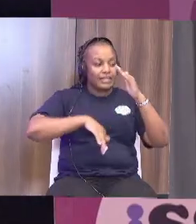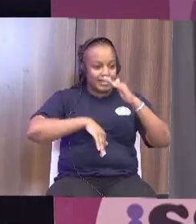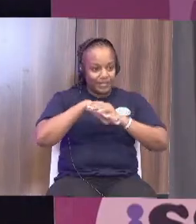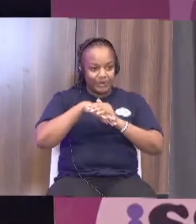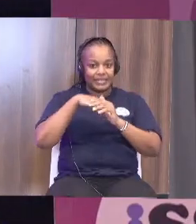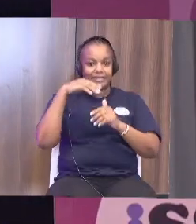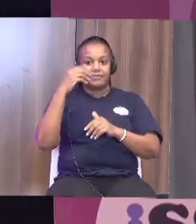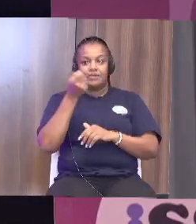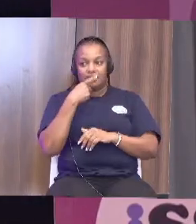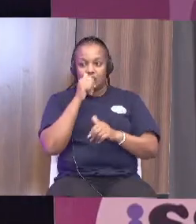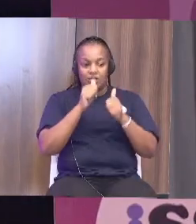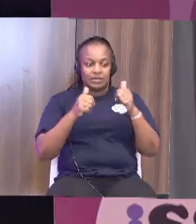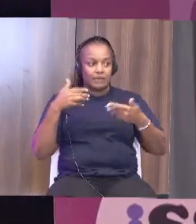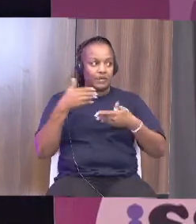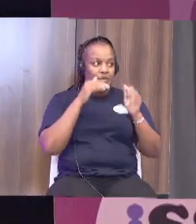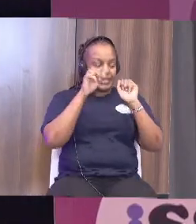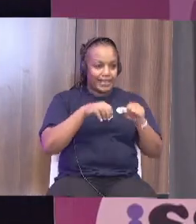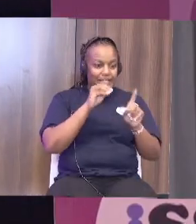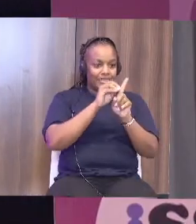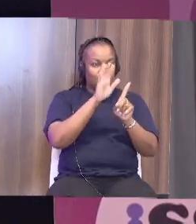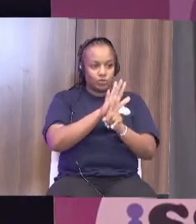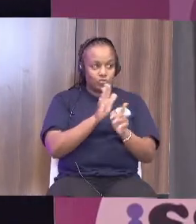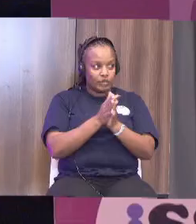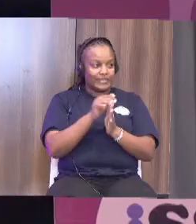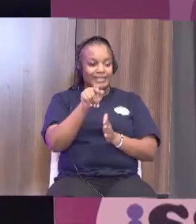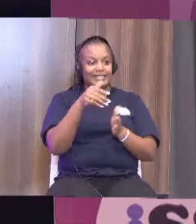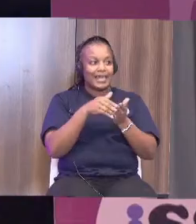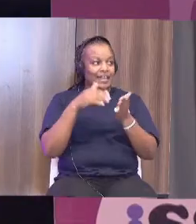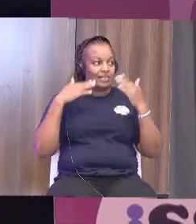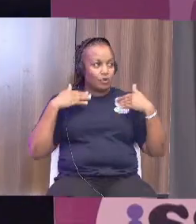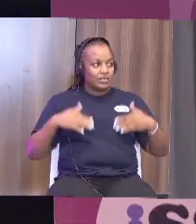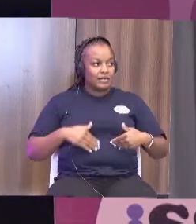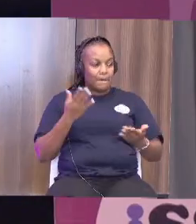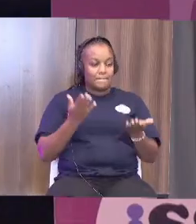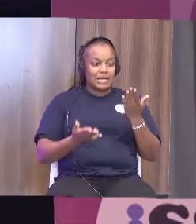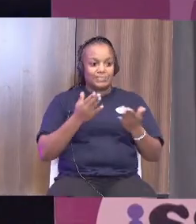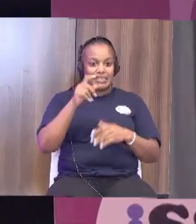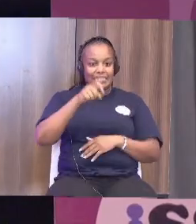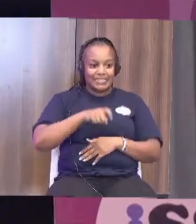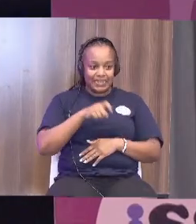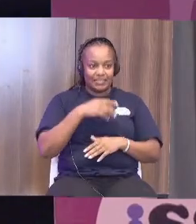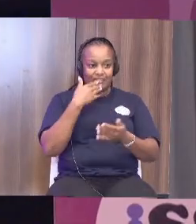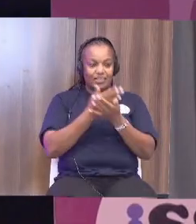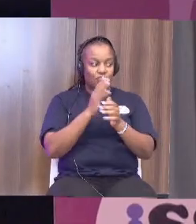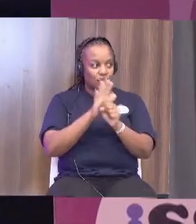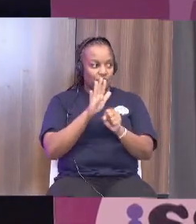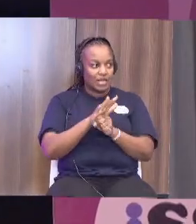gets exposed to, and so a smaller amount of antibody might be needed to take care of that. Yeah, thank you so